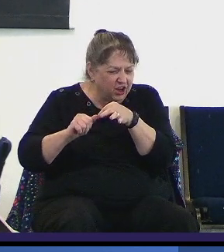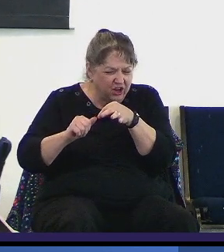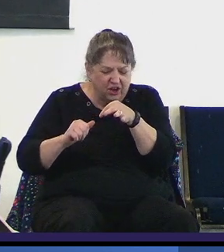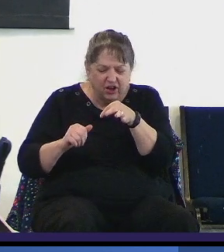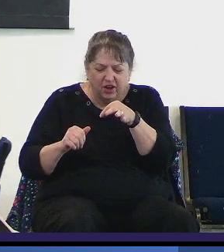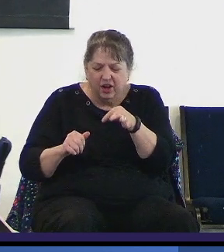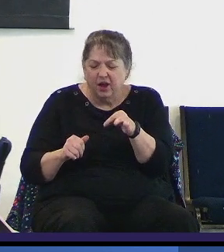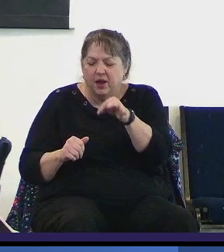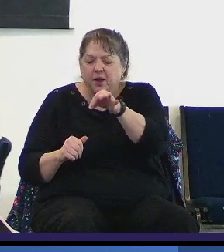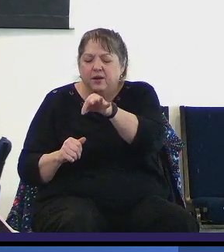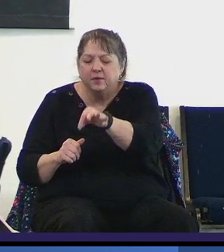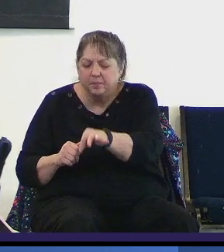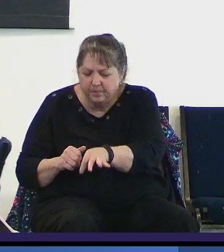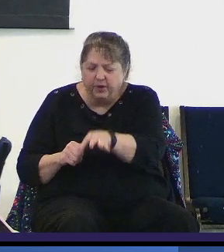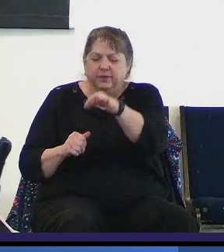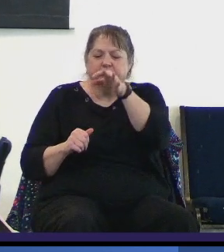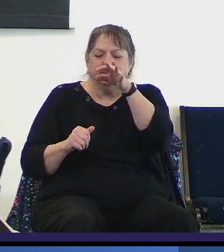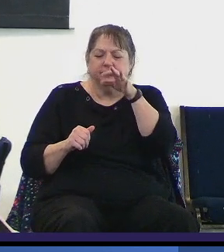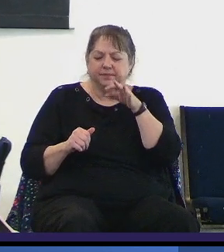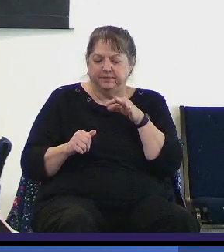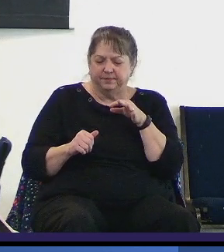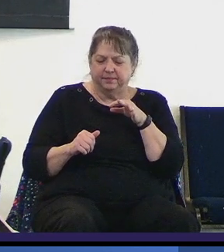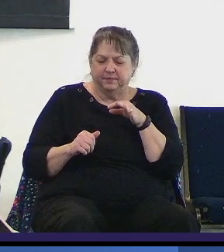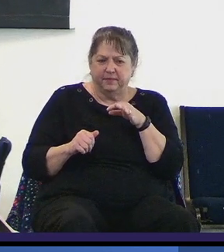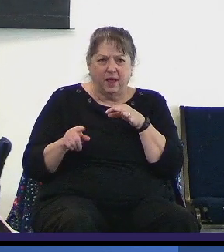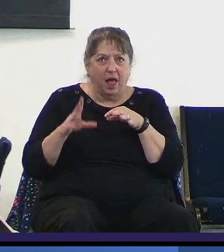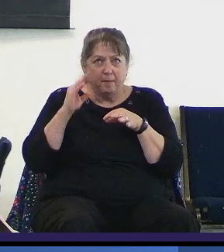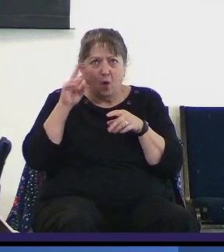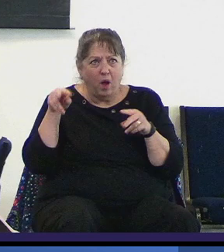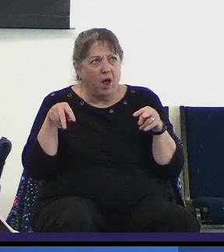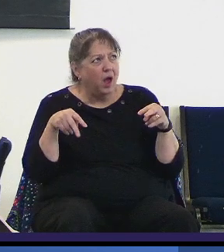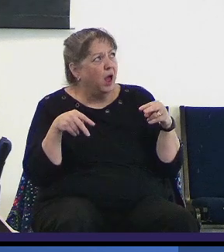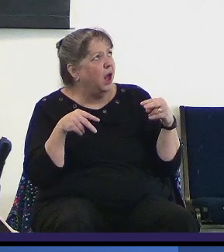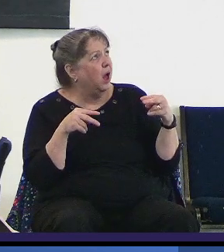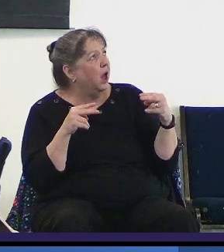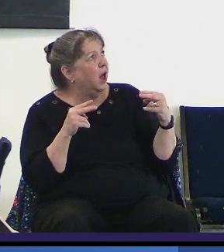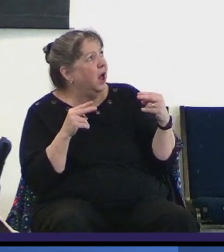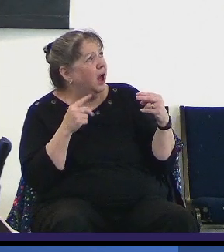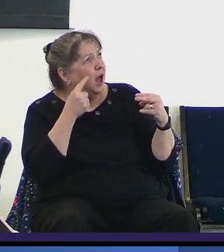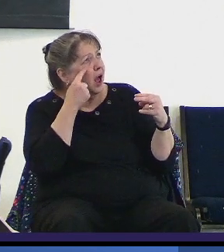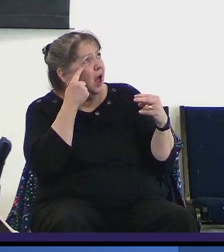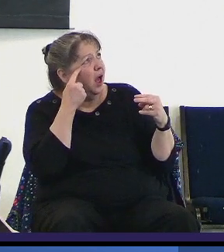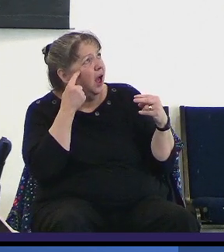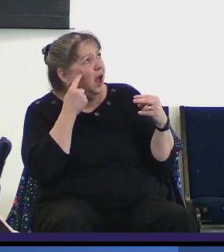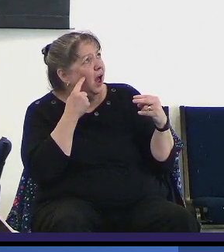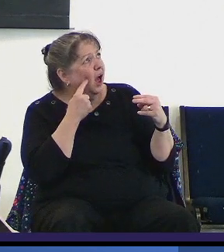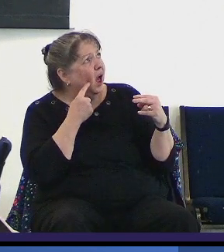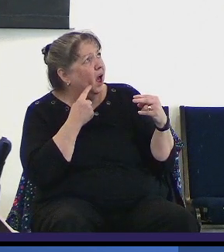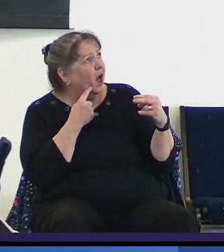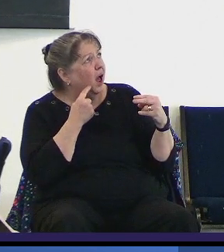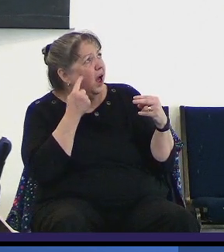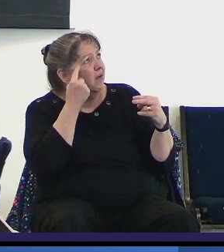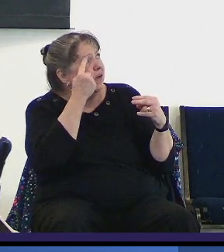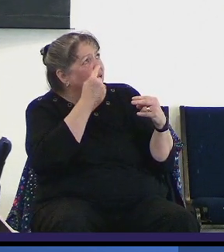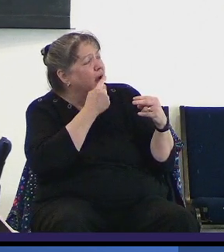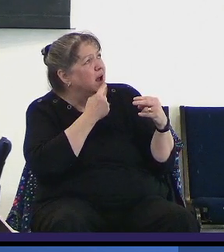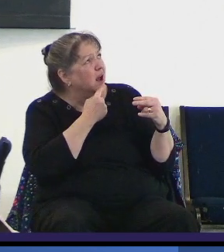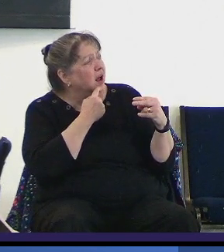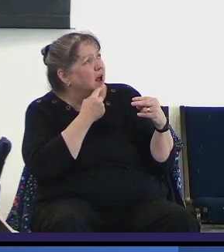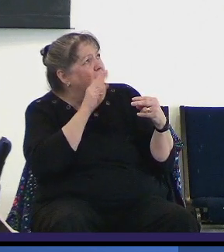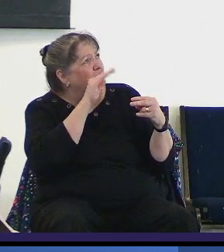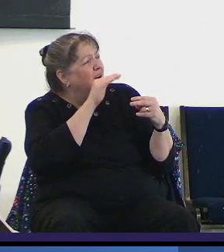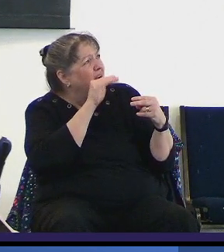top of the basket. As he did so, the boy looked up through tears into the face of the man and said, "Say,